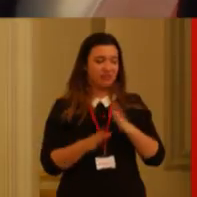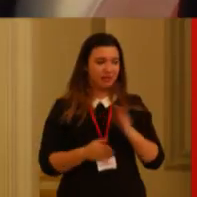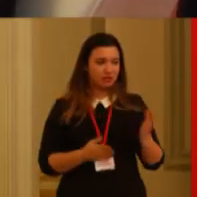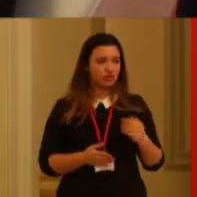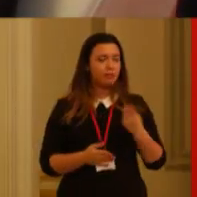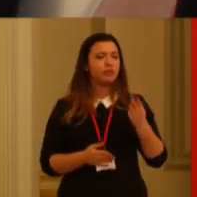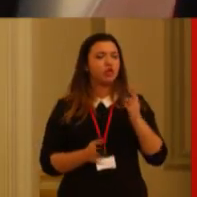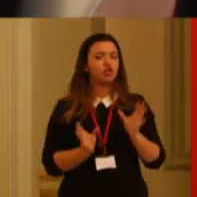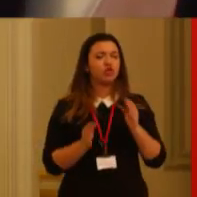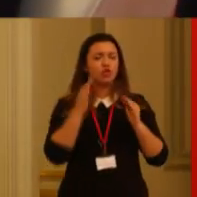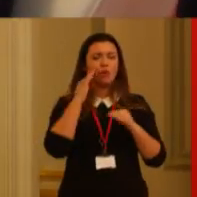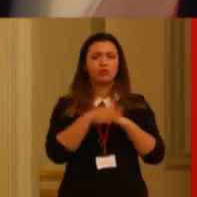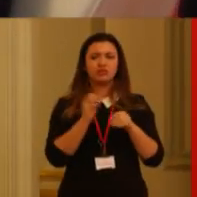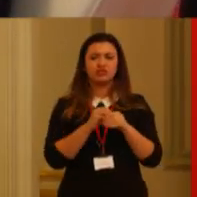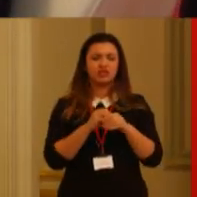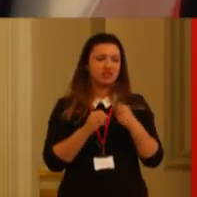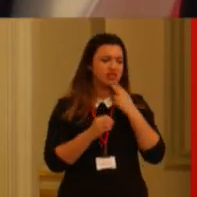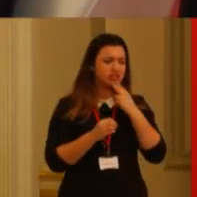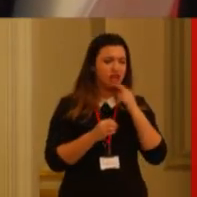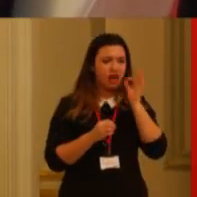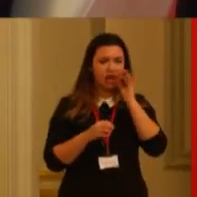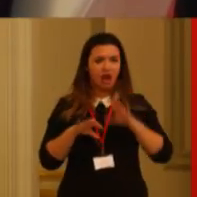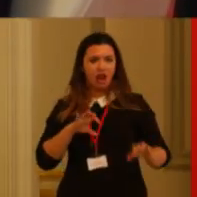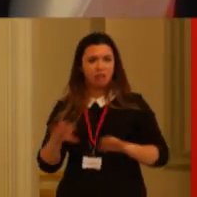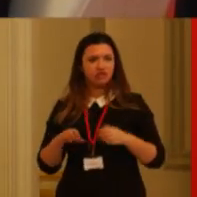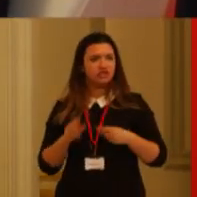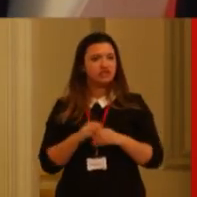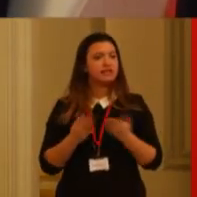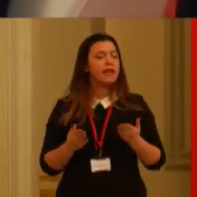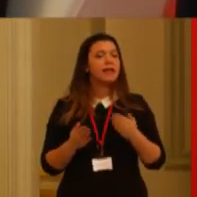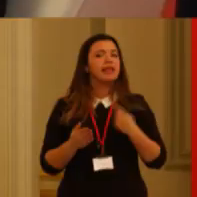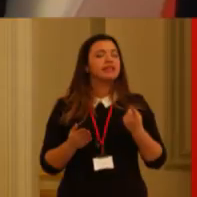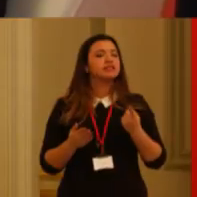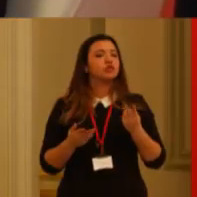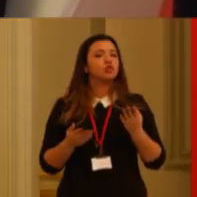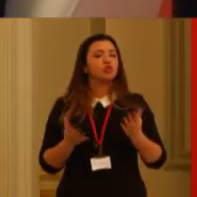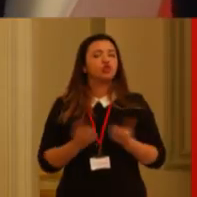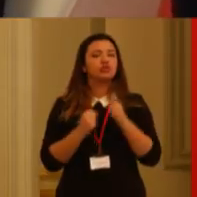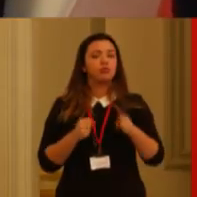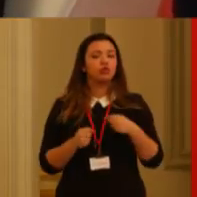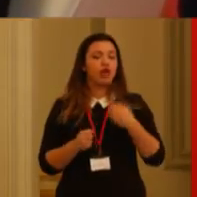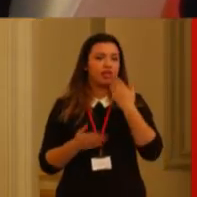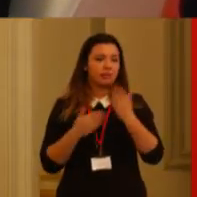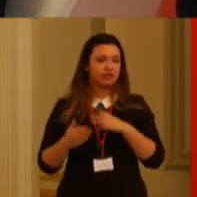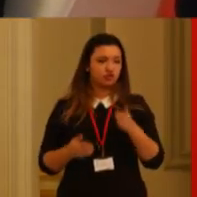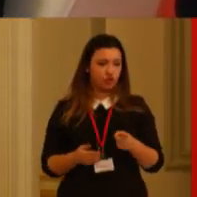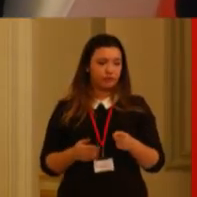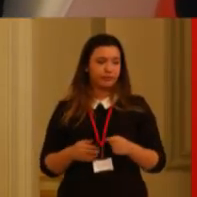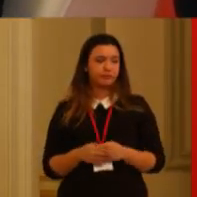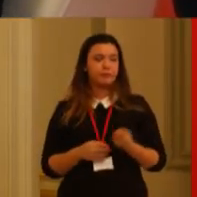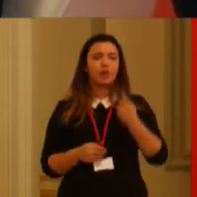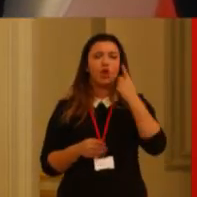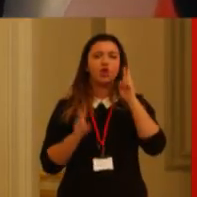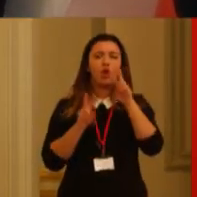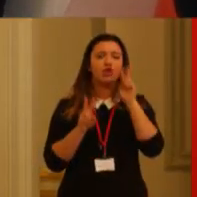the initial discussion, which is about gender inequality. The photo, how we're going to get rid of gender inequality.